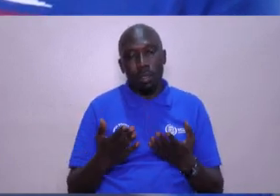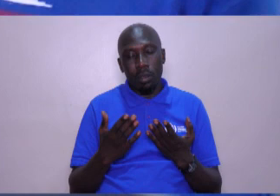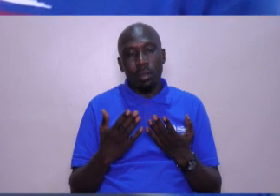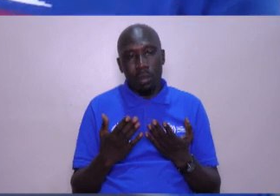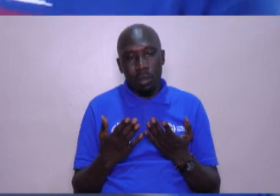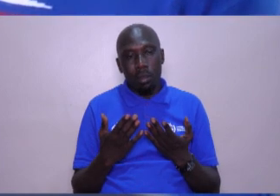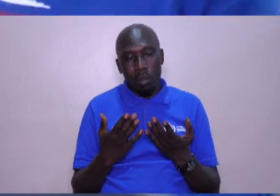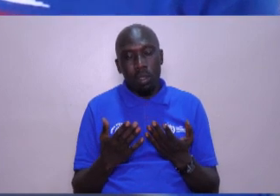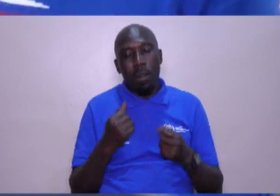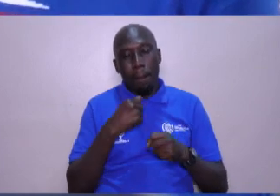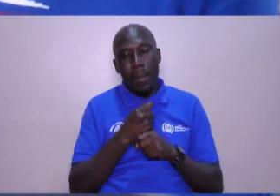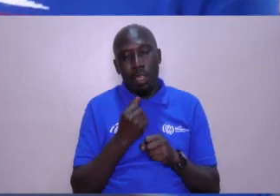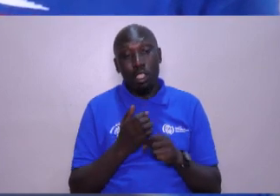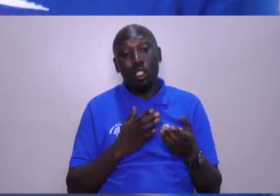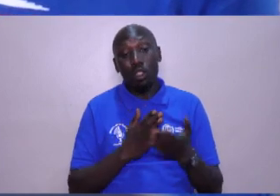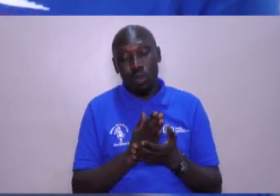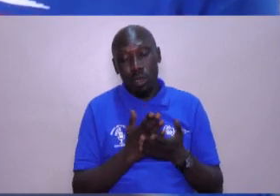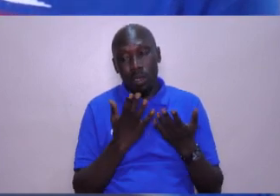to ensure that